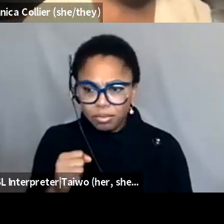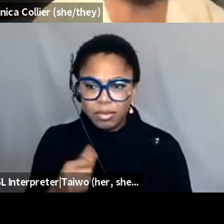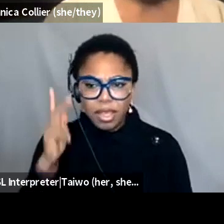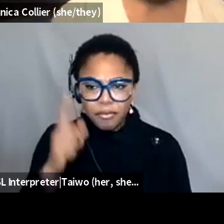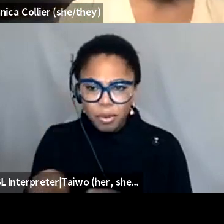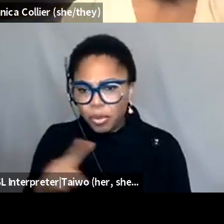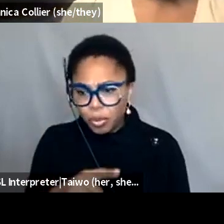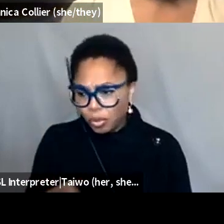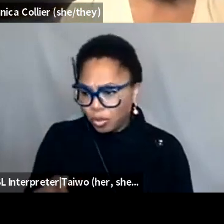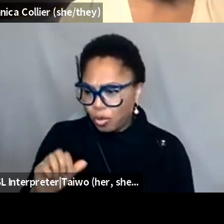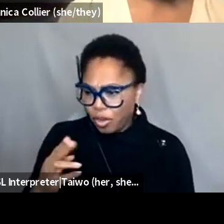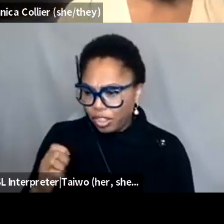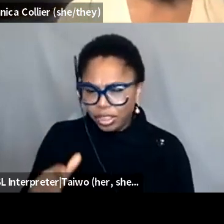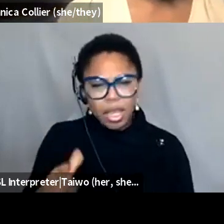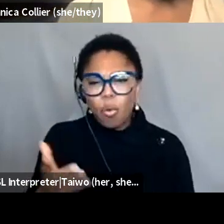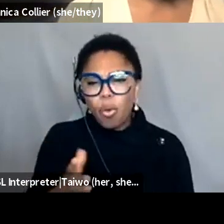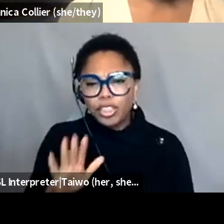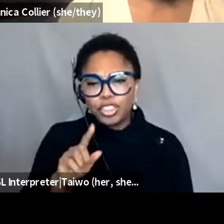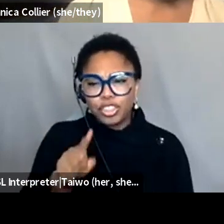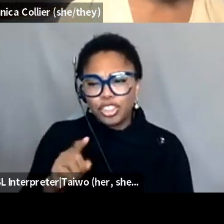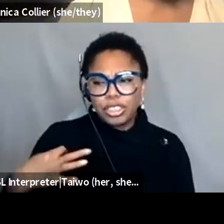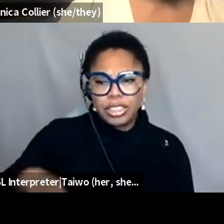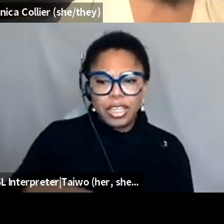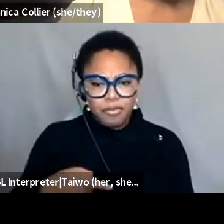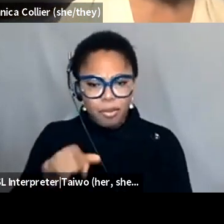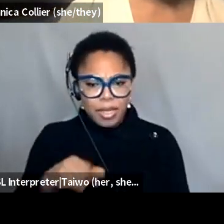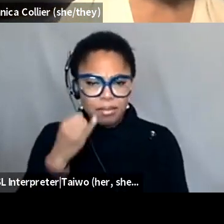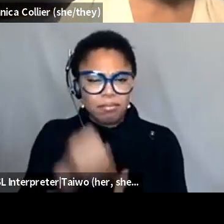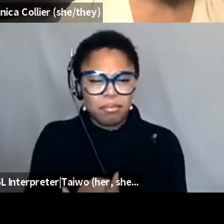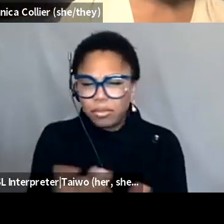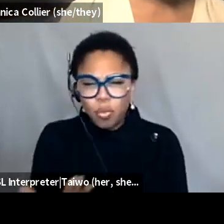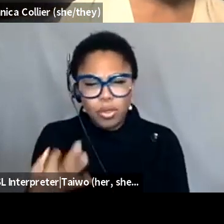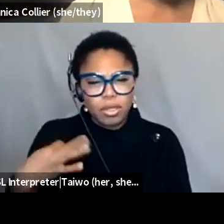did Rachel gain from this intervention?